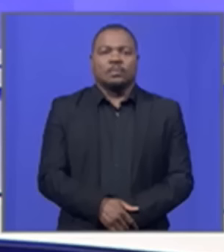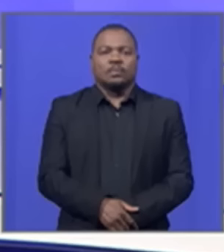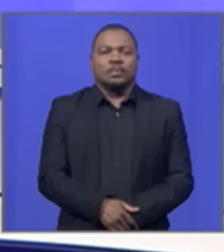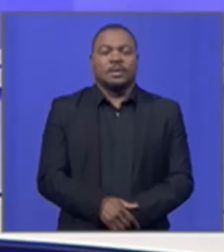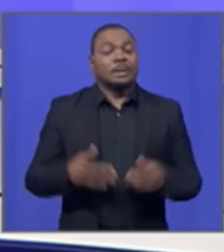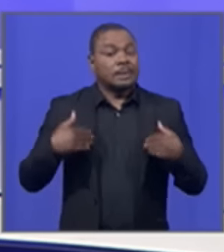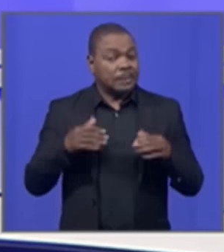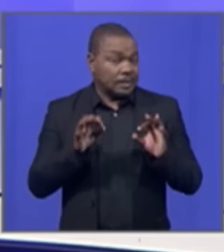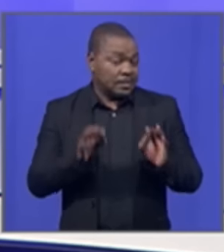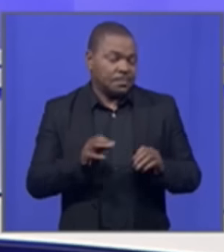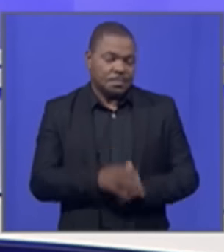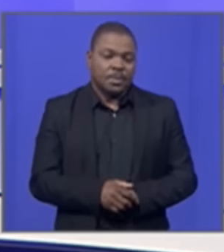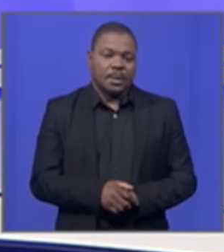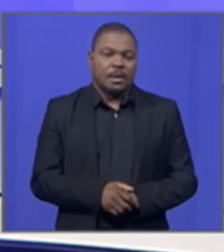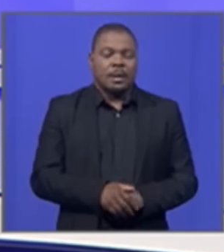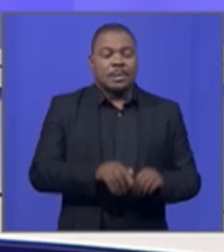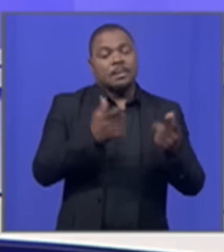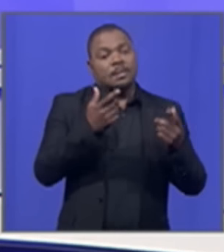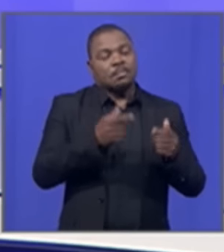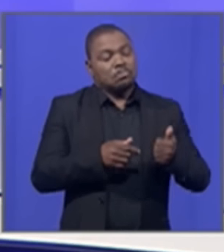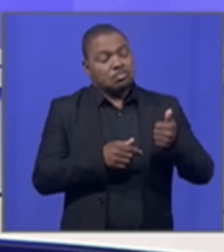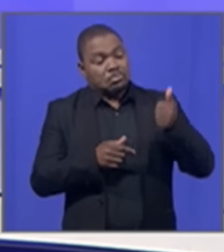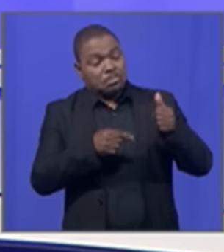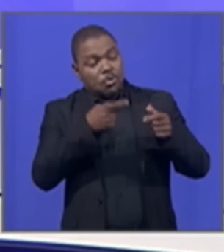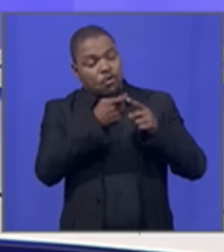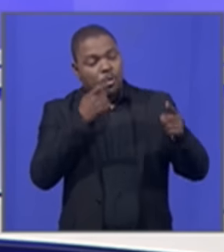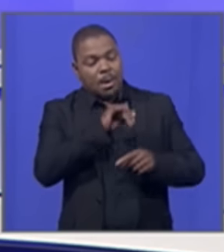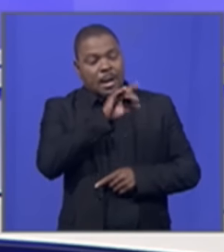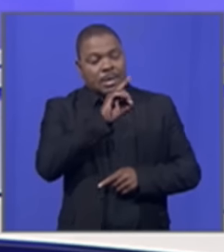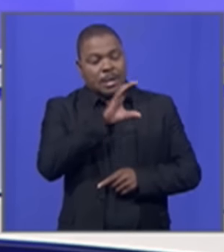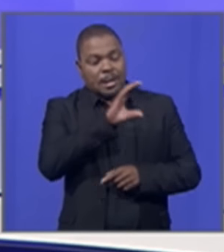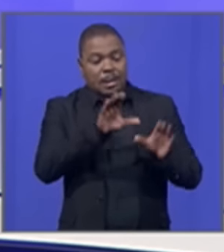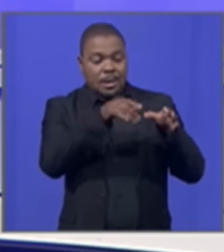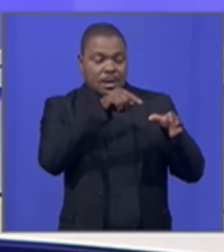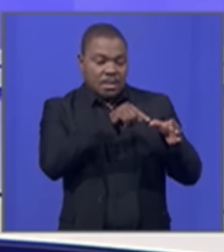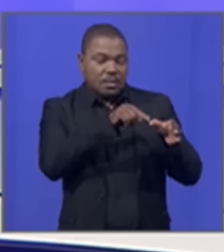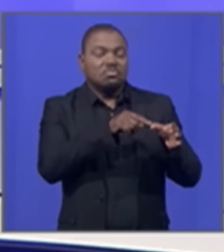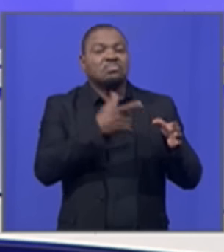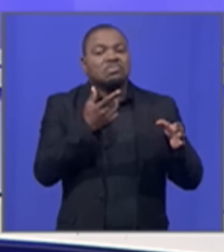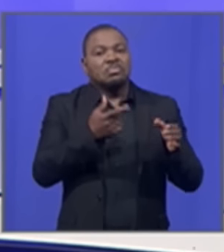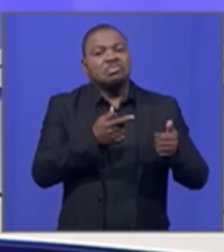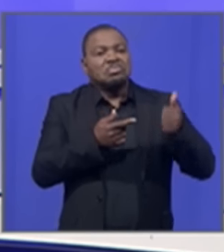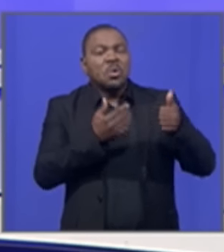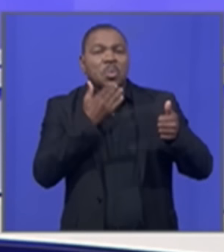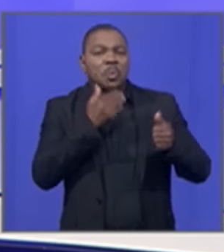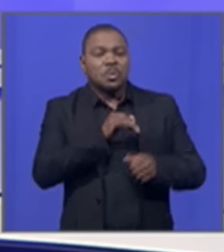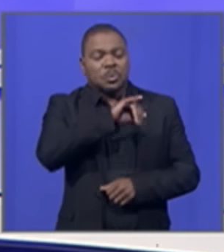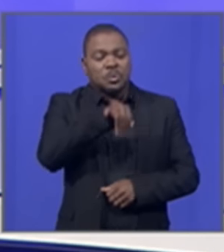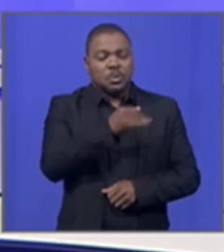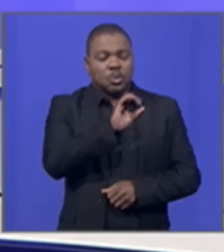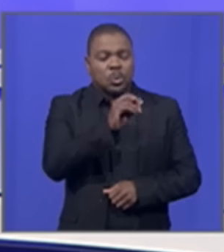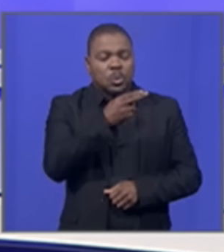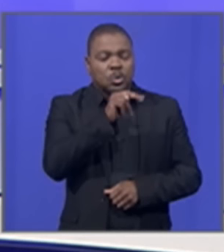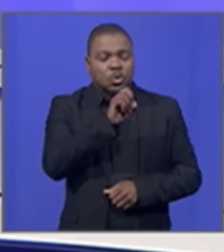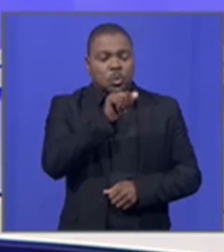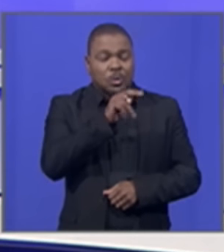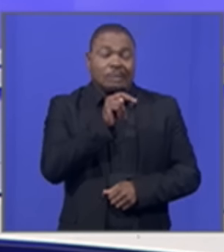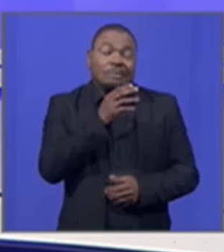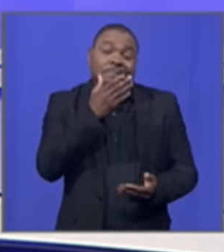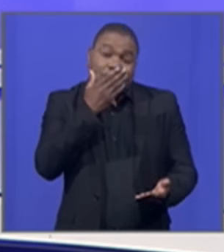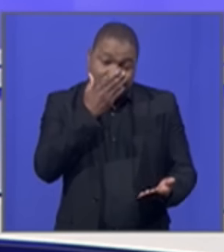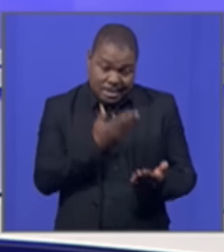Re thoma ka tša gore hlogo ya lekala leo le ikemego la dinyakišišo kgatlhanong le bomenetša IDEC Advocate Andrea Johnson a ka lebana le